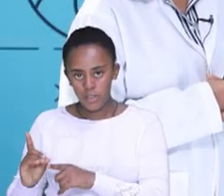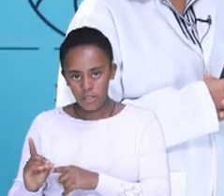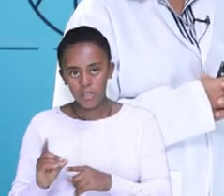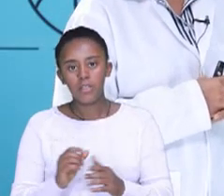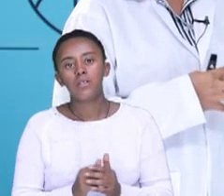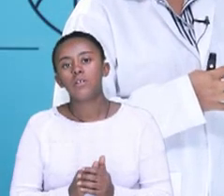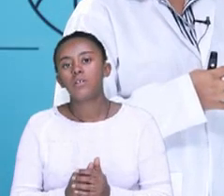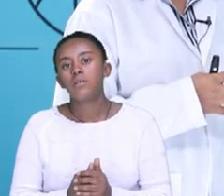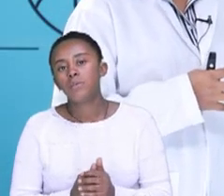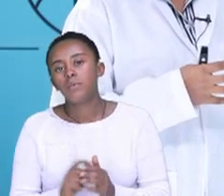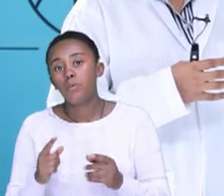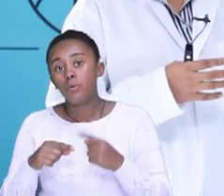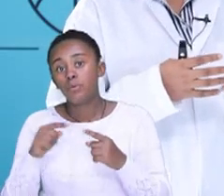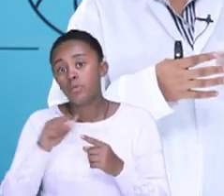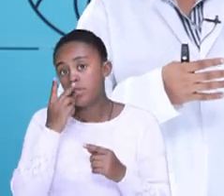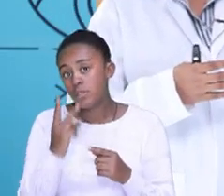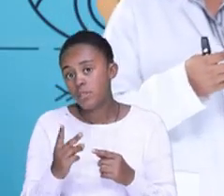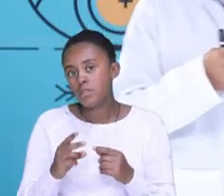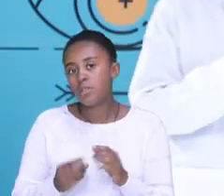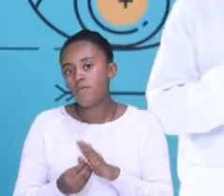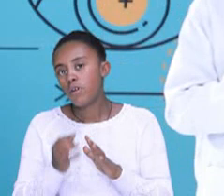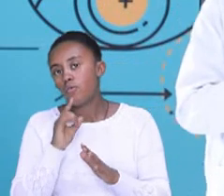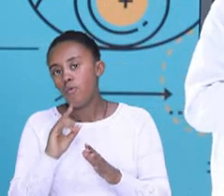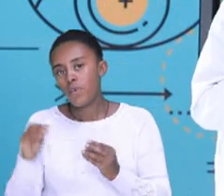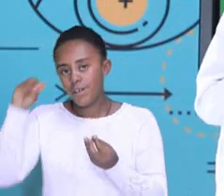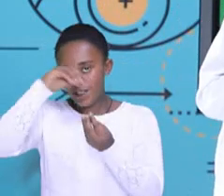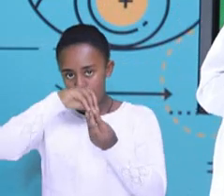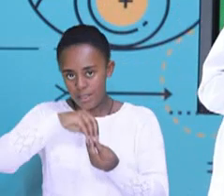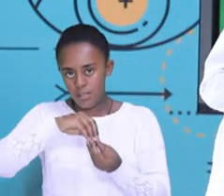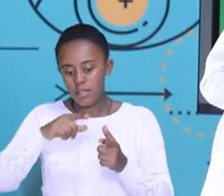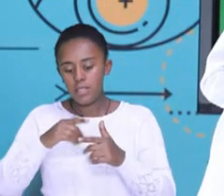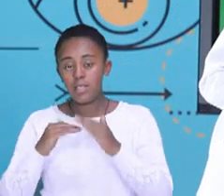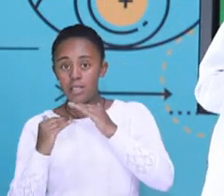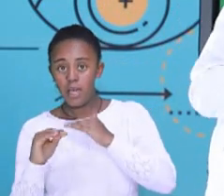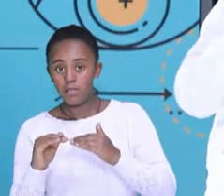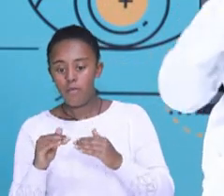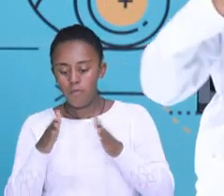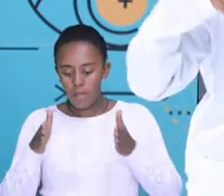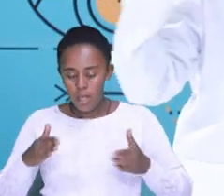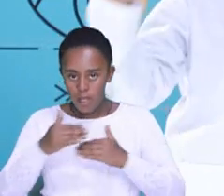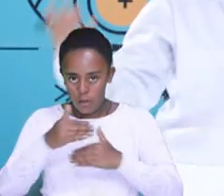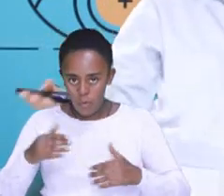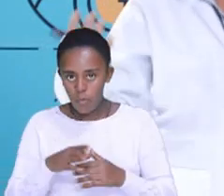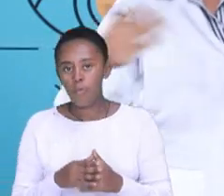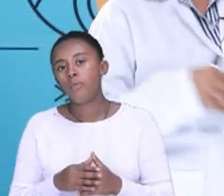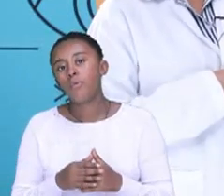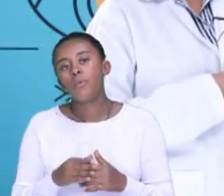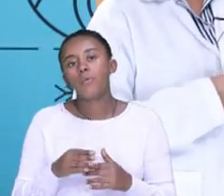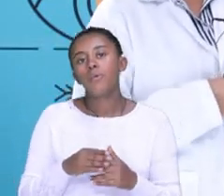here we are going to see the effect of increasing the size of a cube on